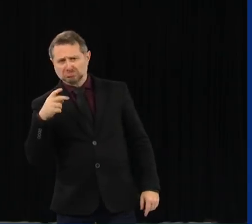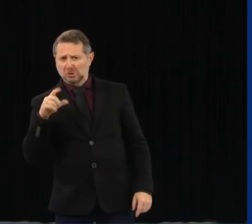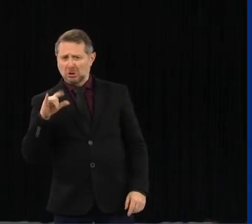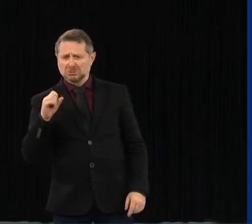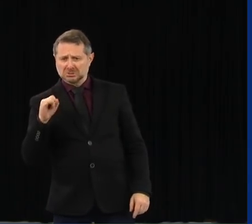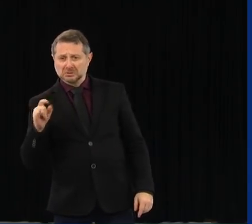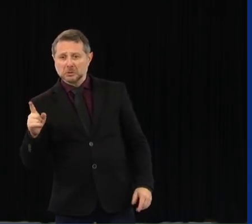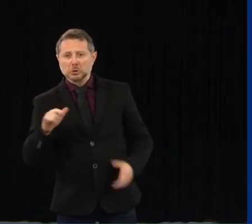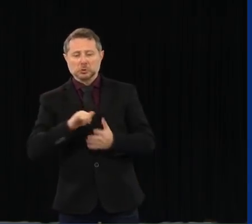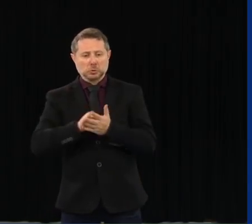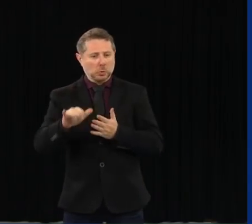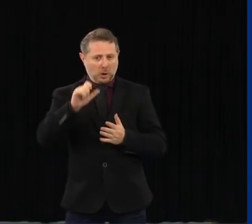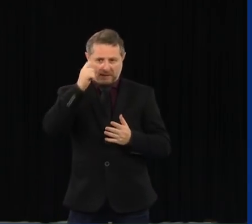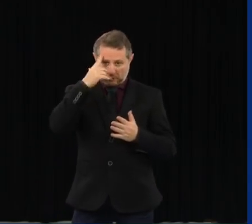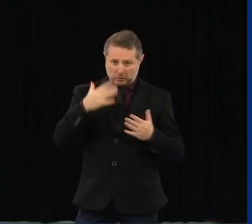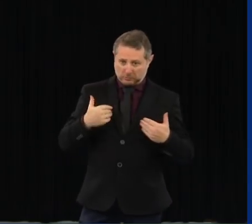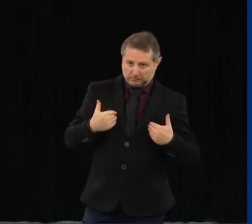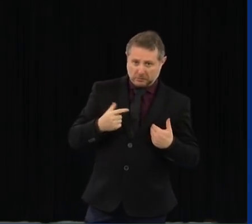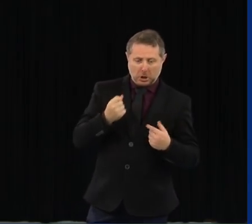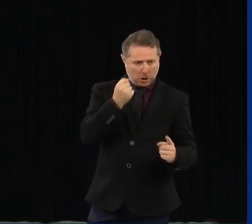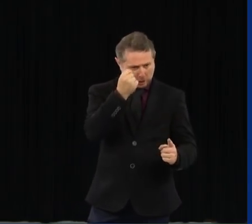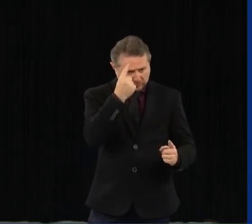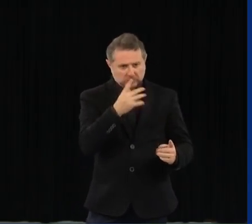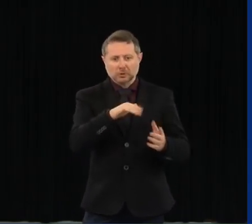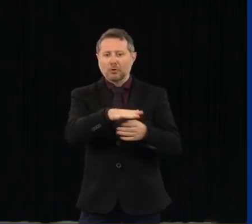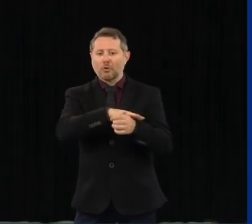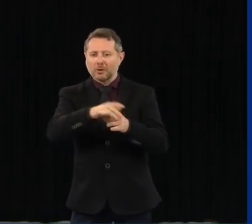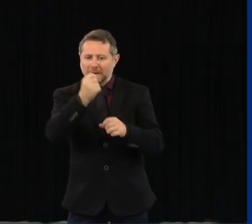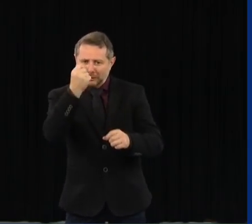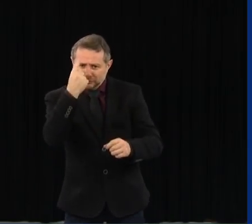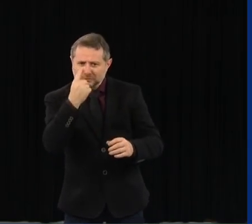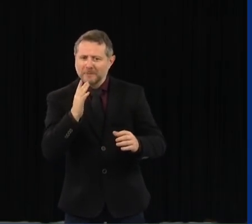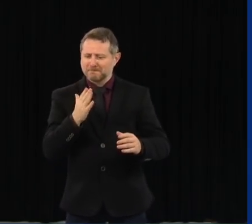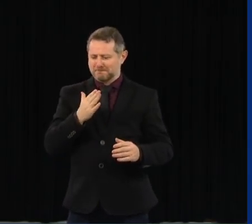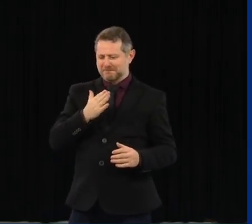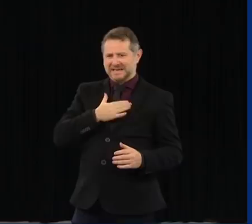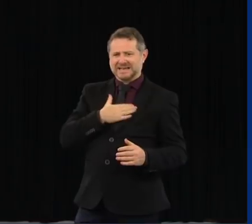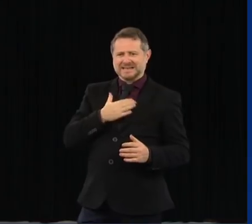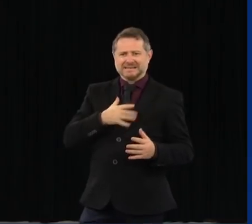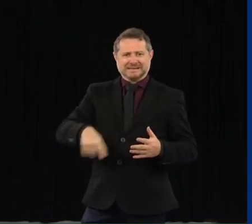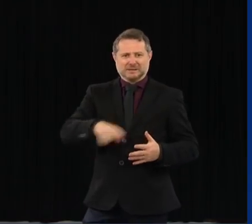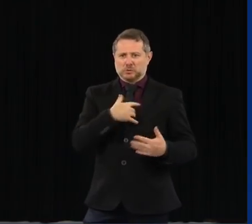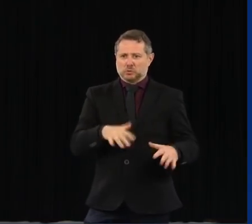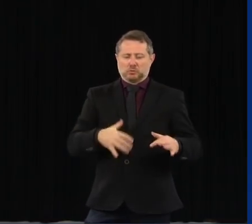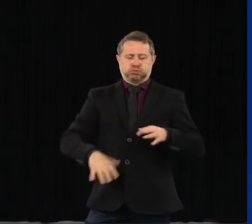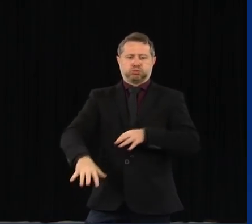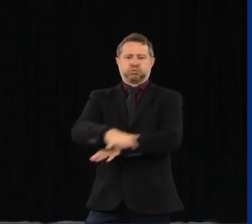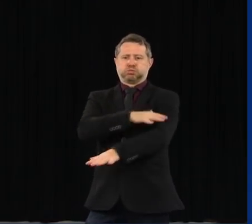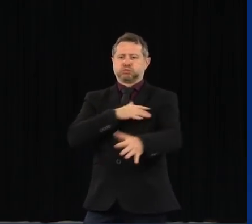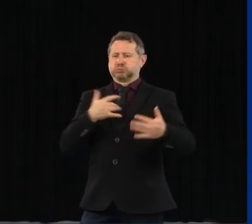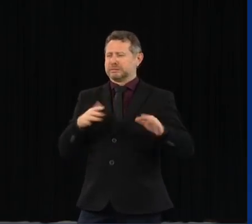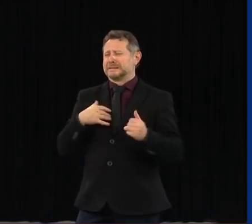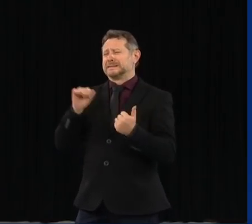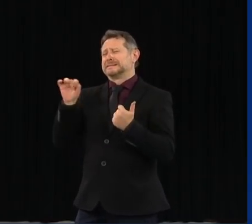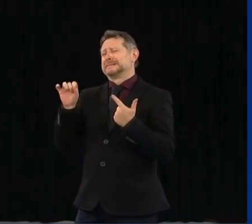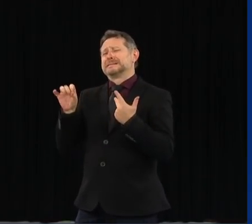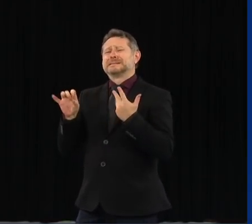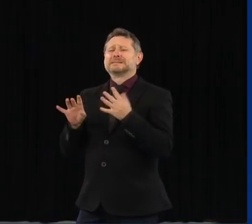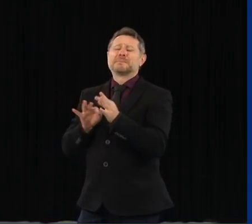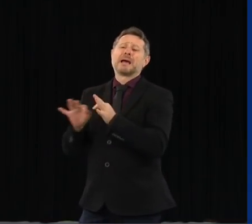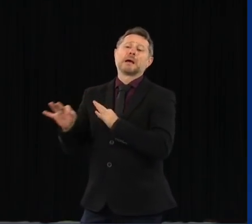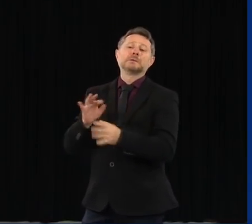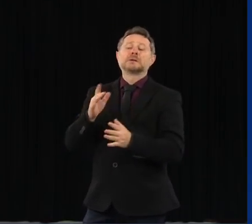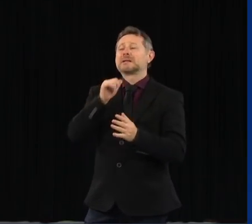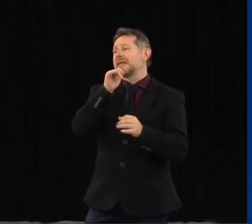She understands my position on how New York was shortchanged in the past bill.